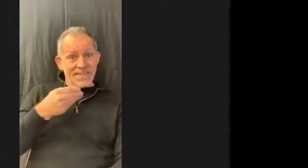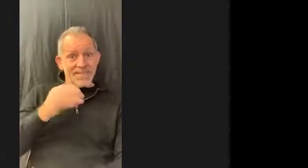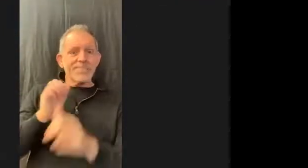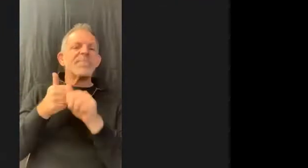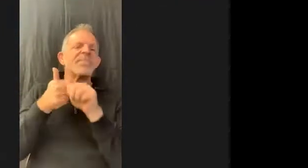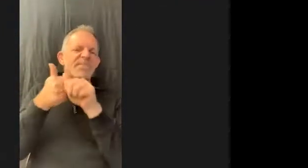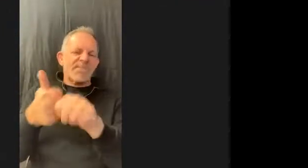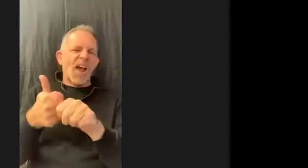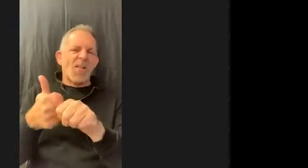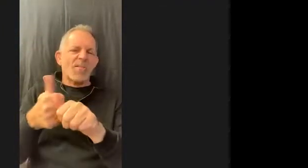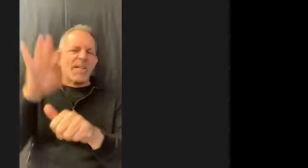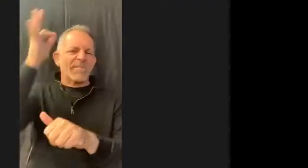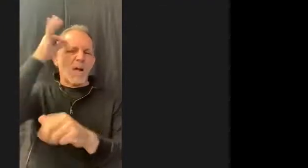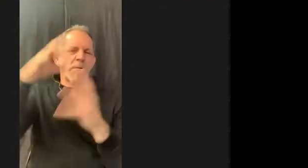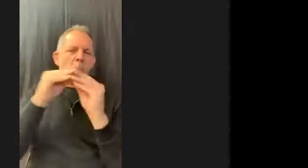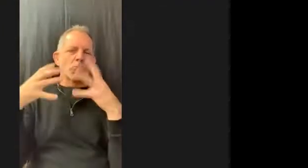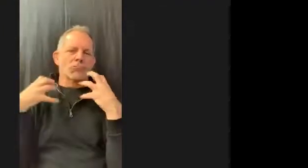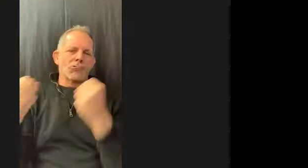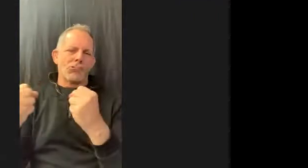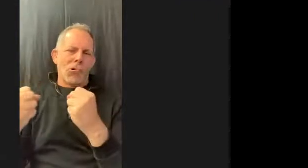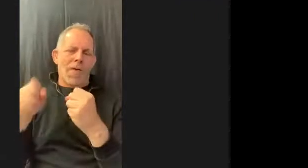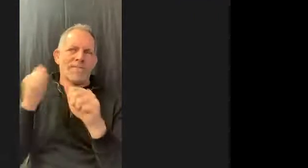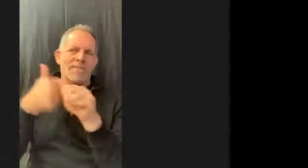Let's see.